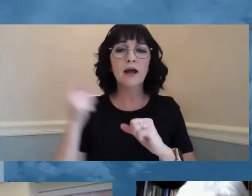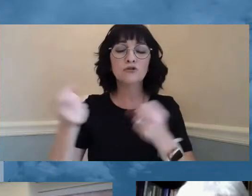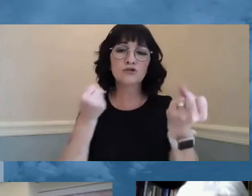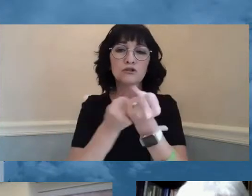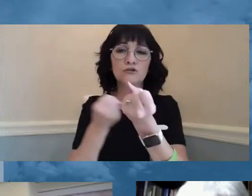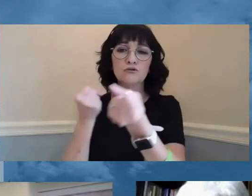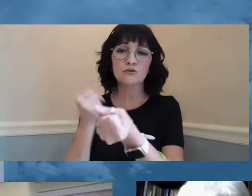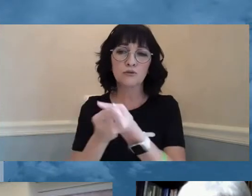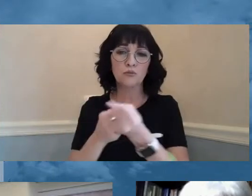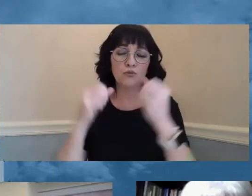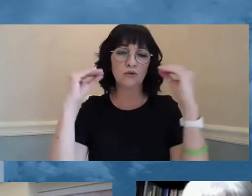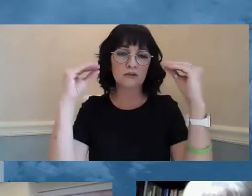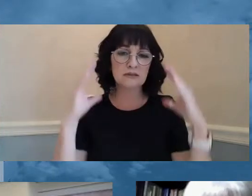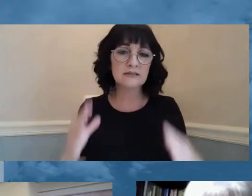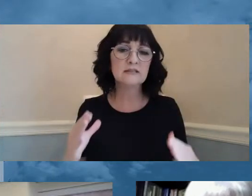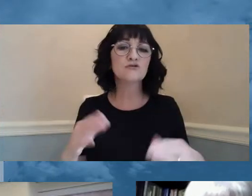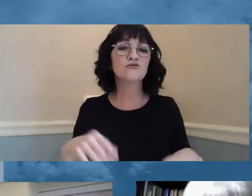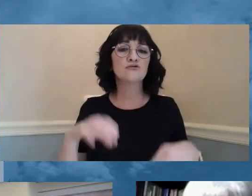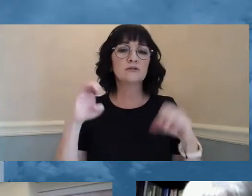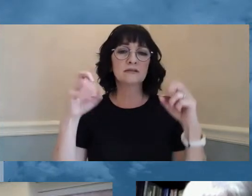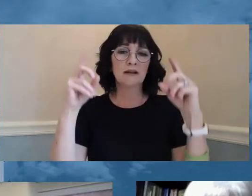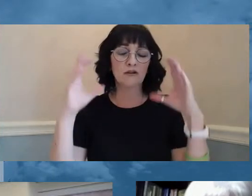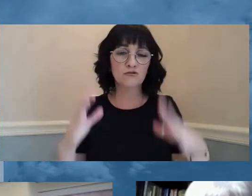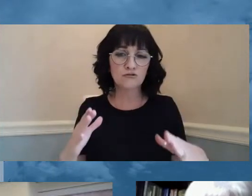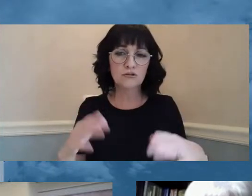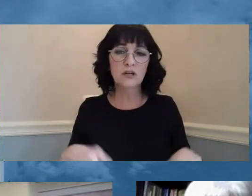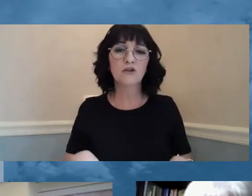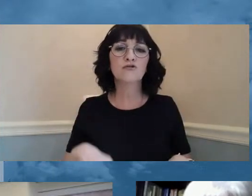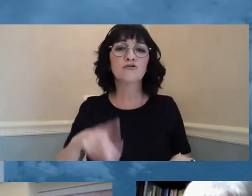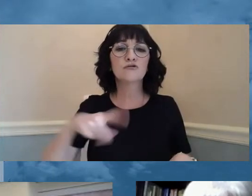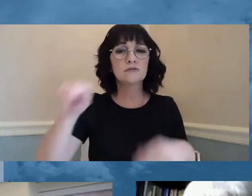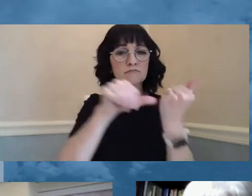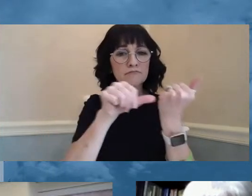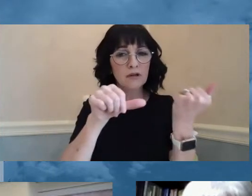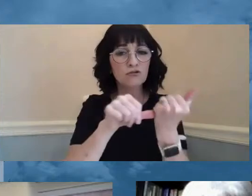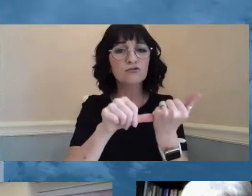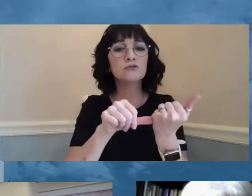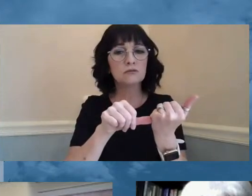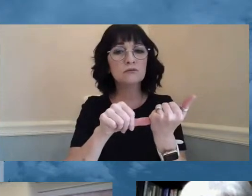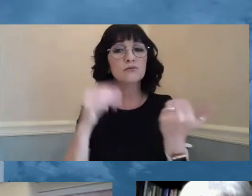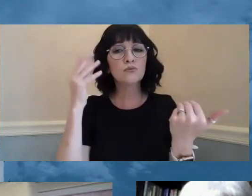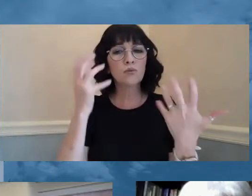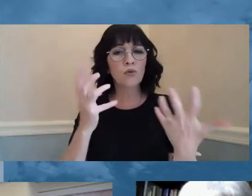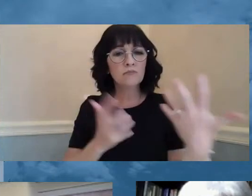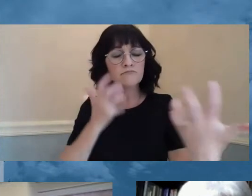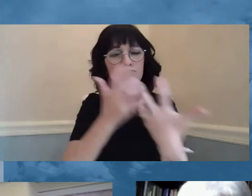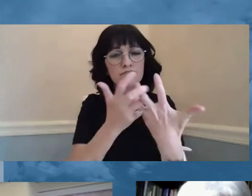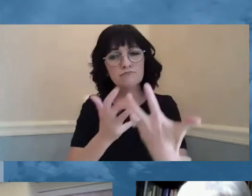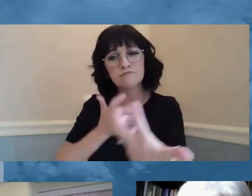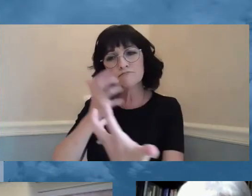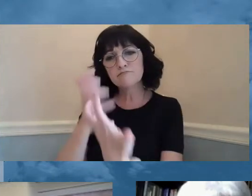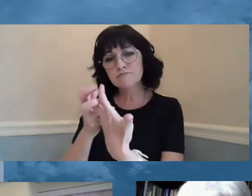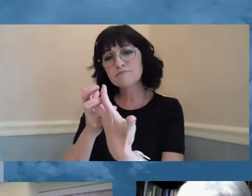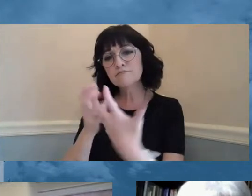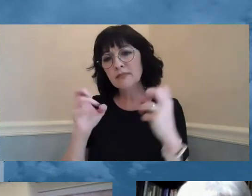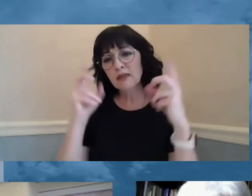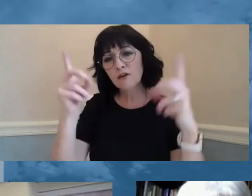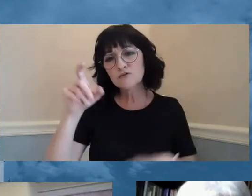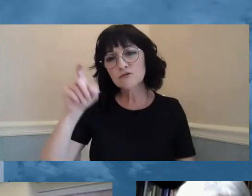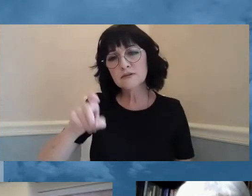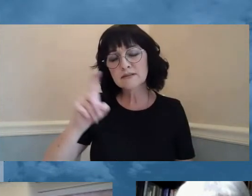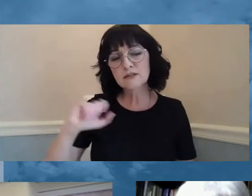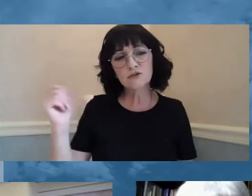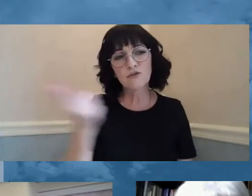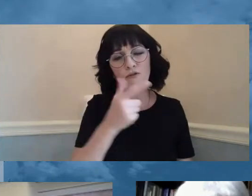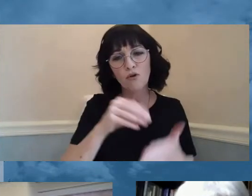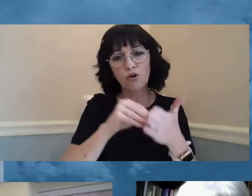state address the instructional and educational needs of all of our students, given the situations they've been over